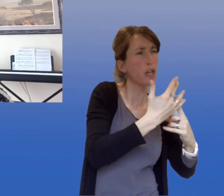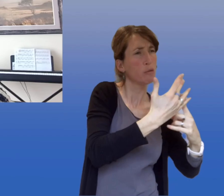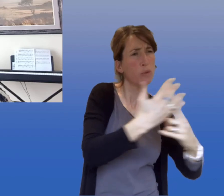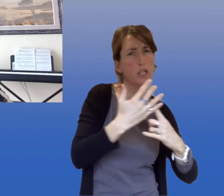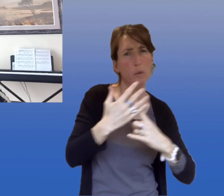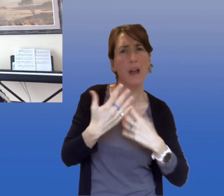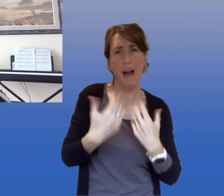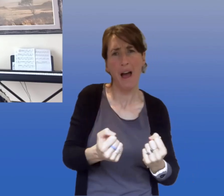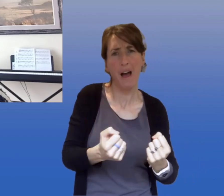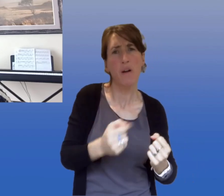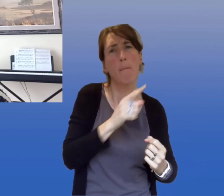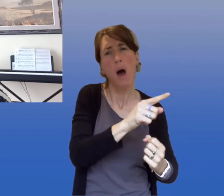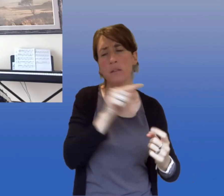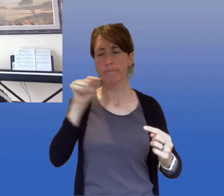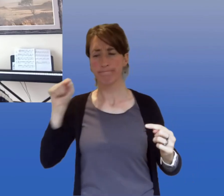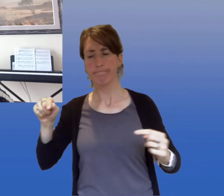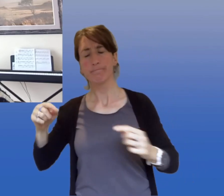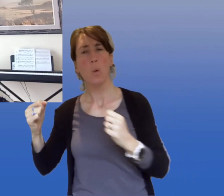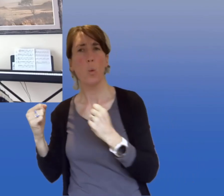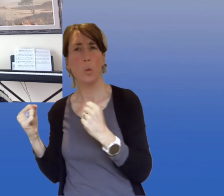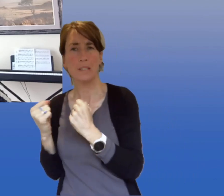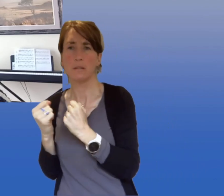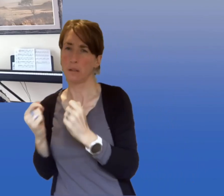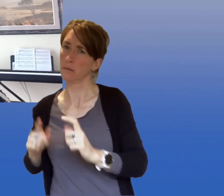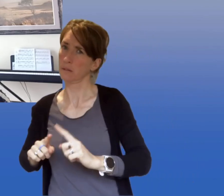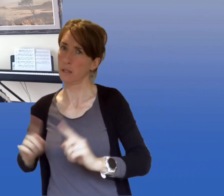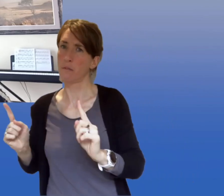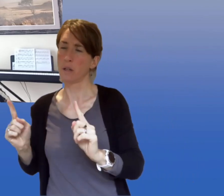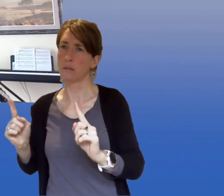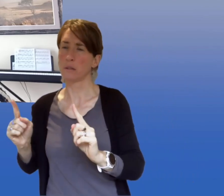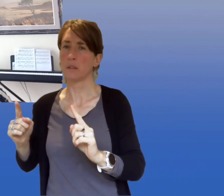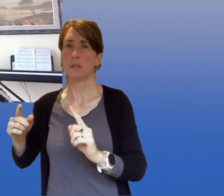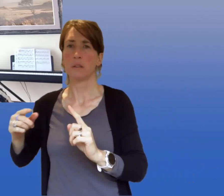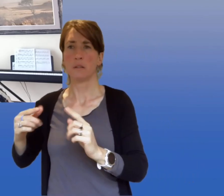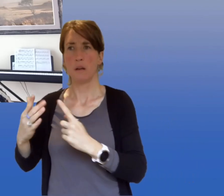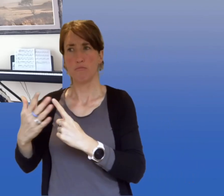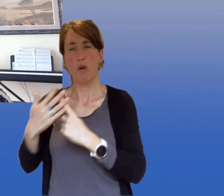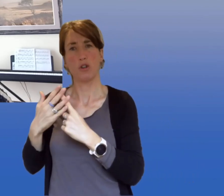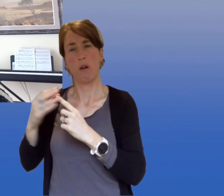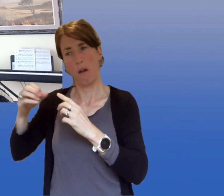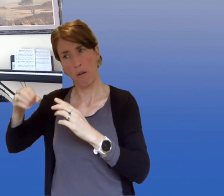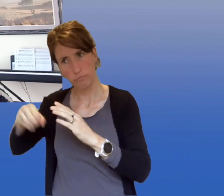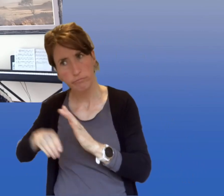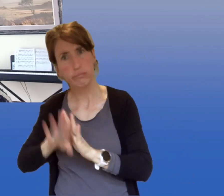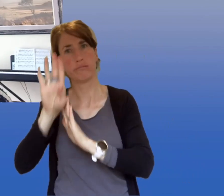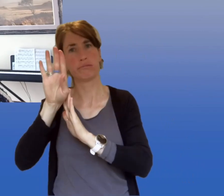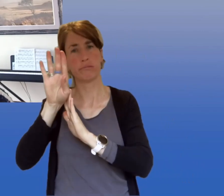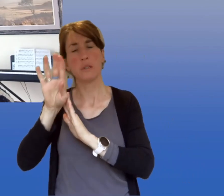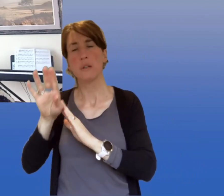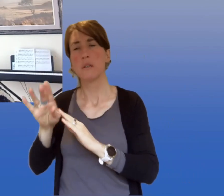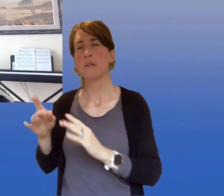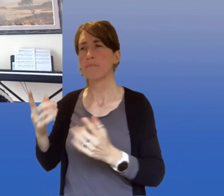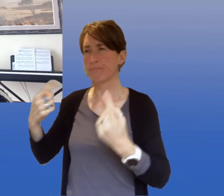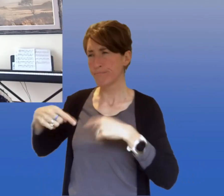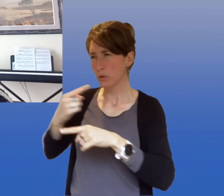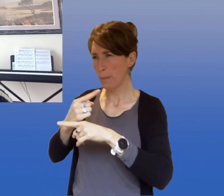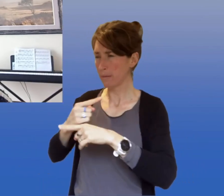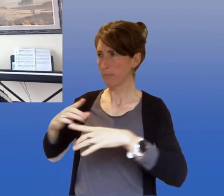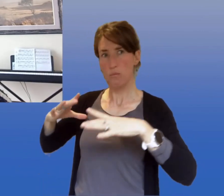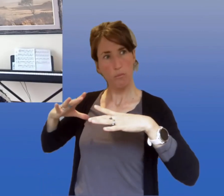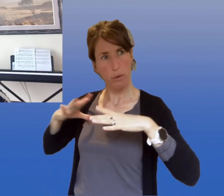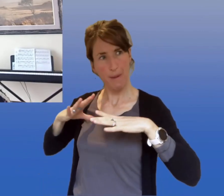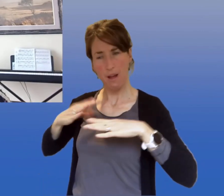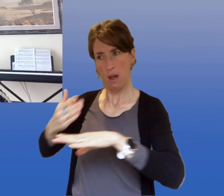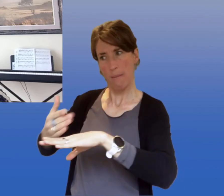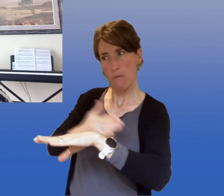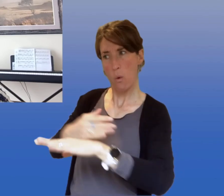with seasonality, but definitely pressures all year round. So the winter preparedness part of it is something that we have to